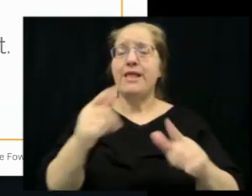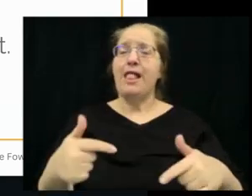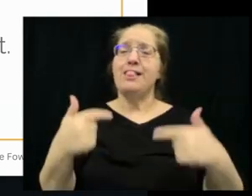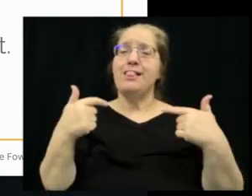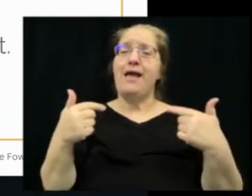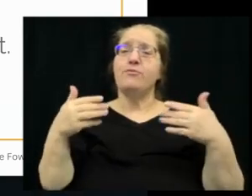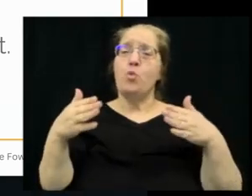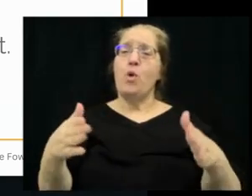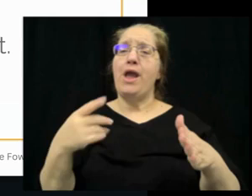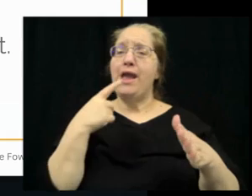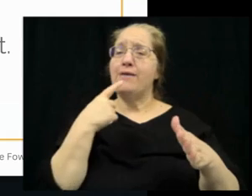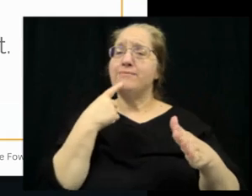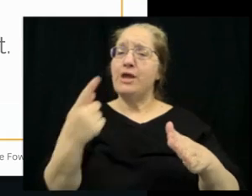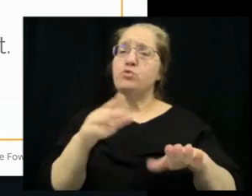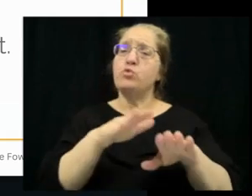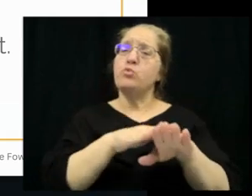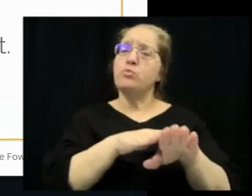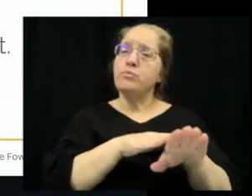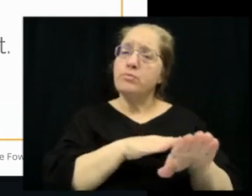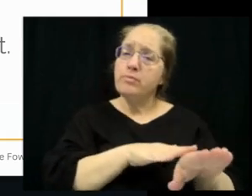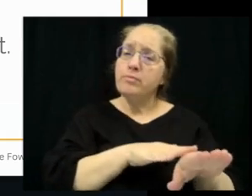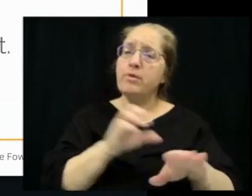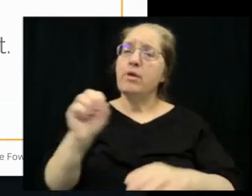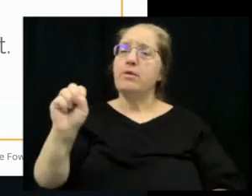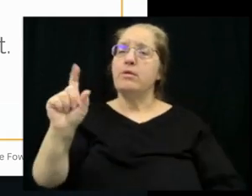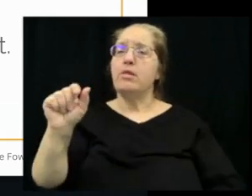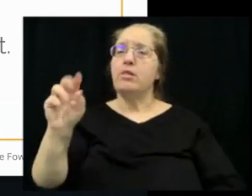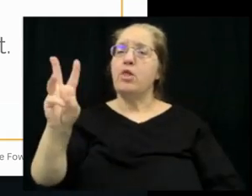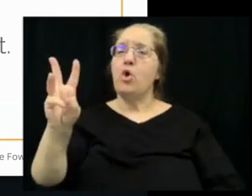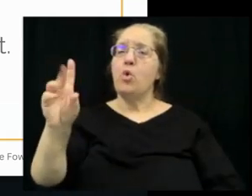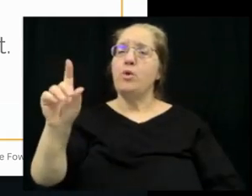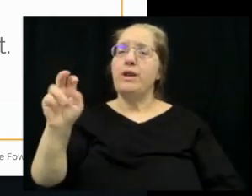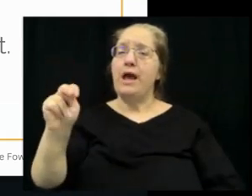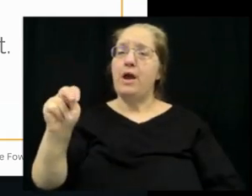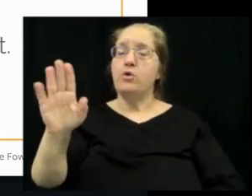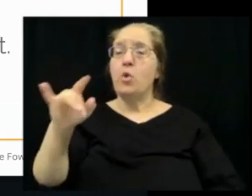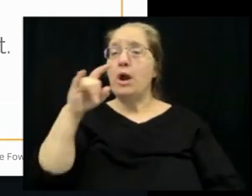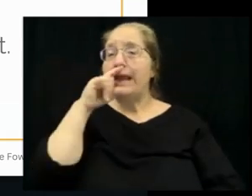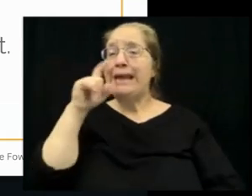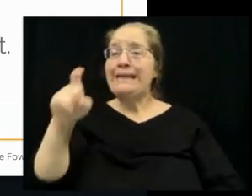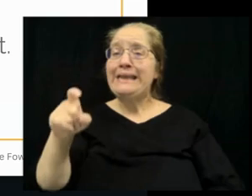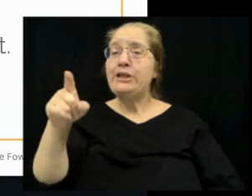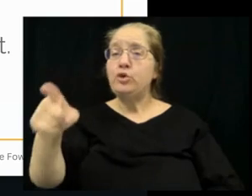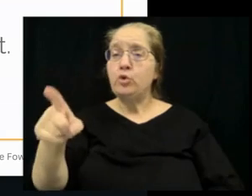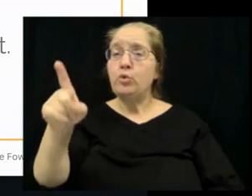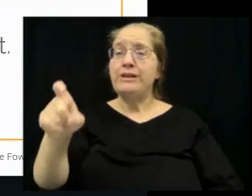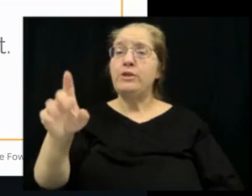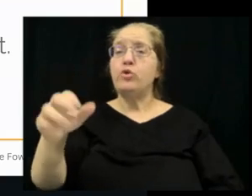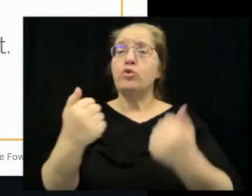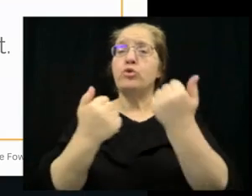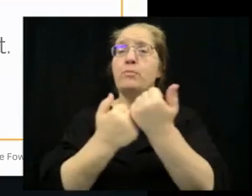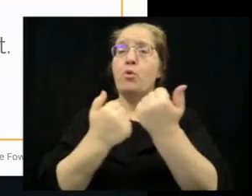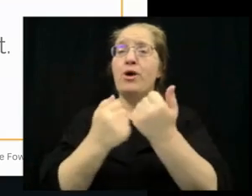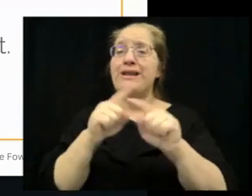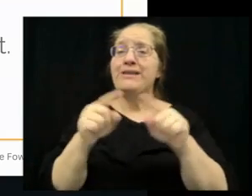of saying, slow down. Your child needs you. They need you to show up in different ways than they've needed